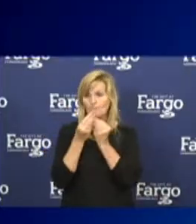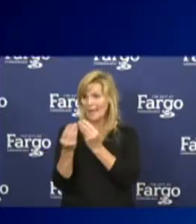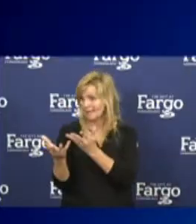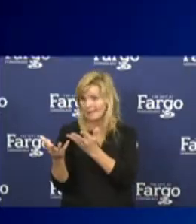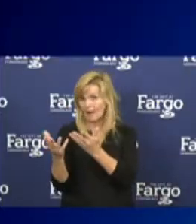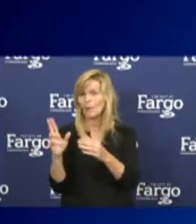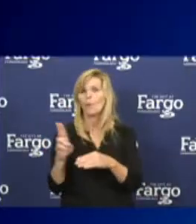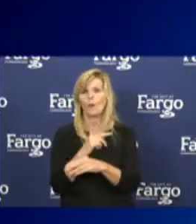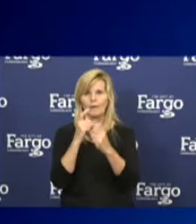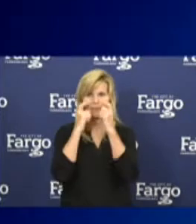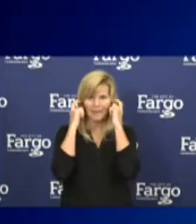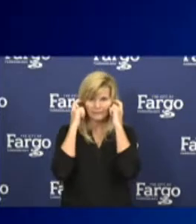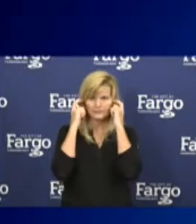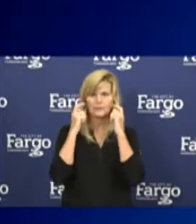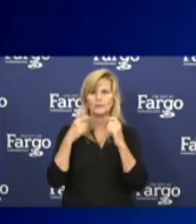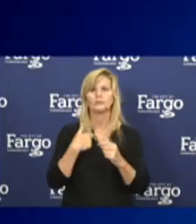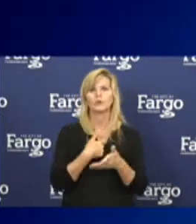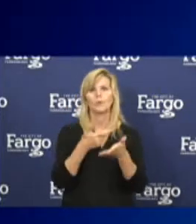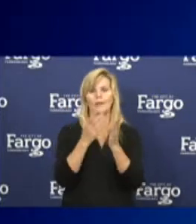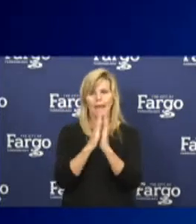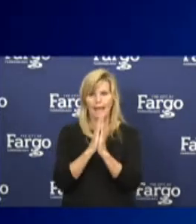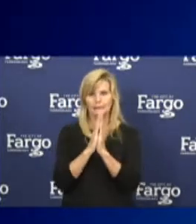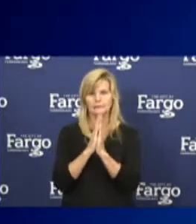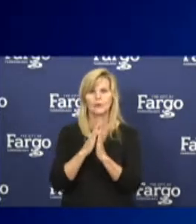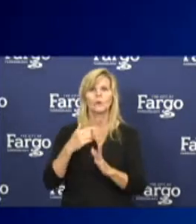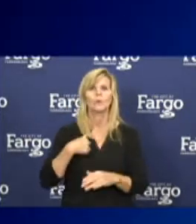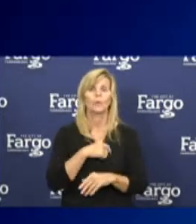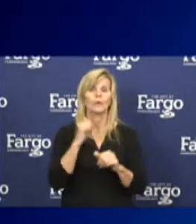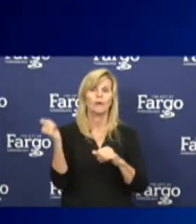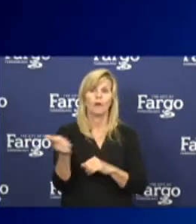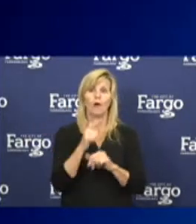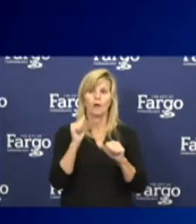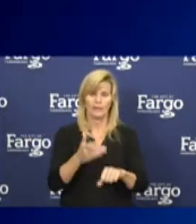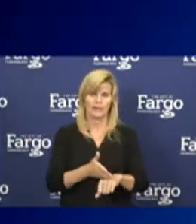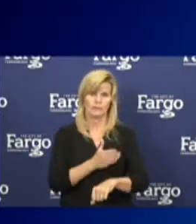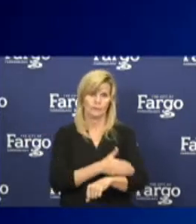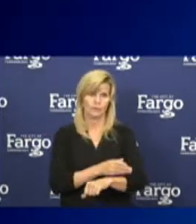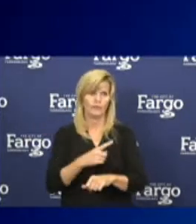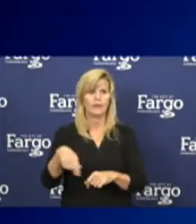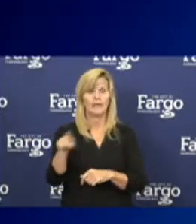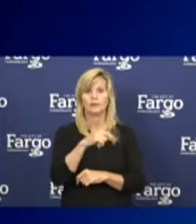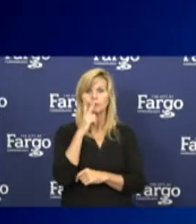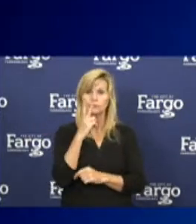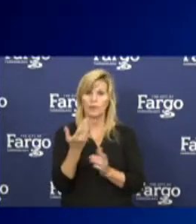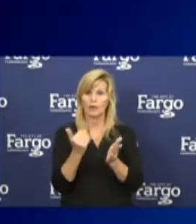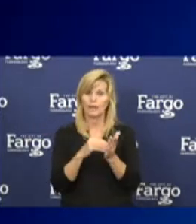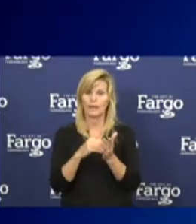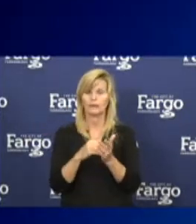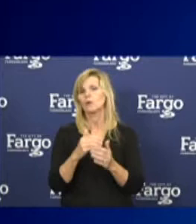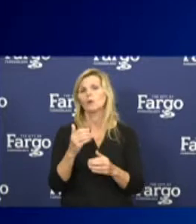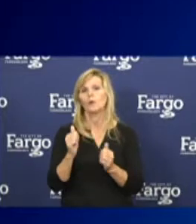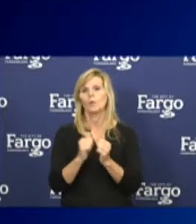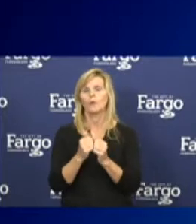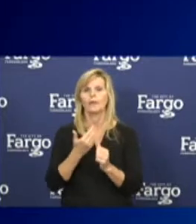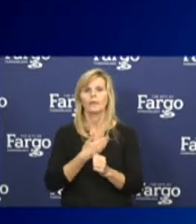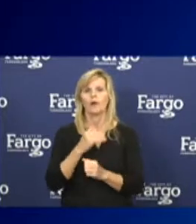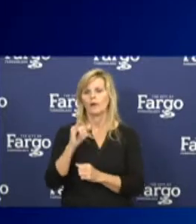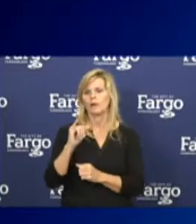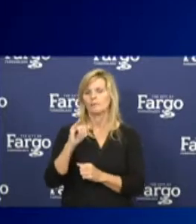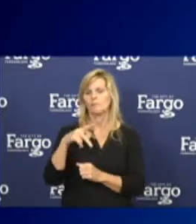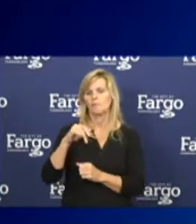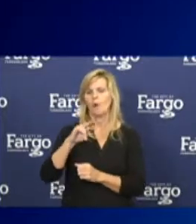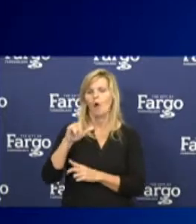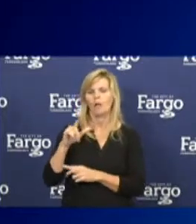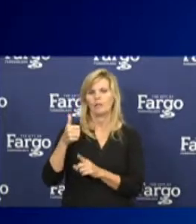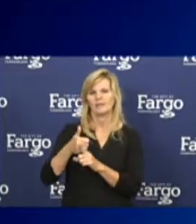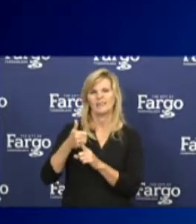a mandate. It's a request in which we all think we can do better. And as we saw again with our infectious disease expert, Paul Carson,